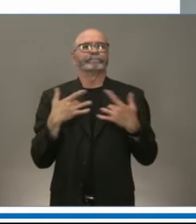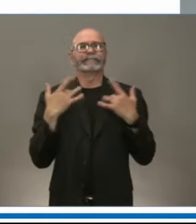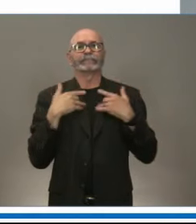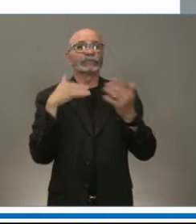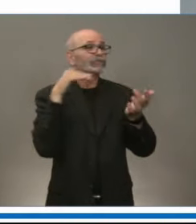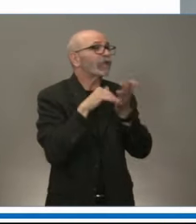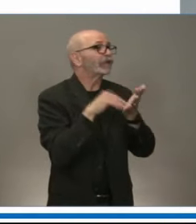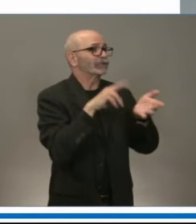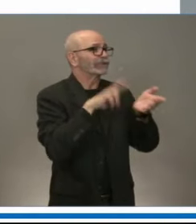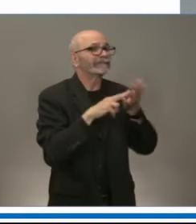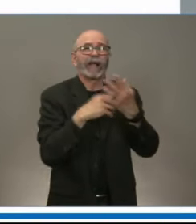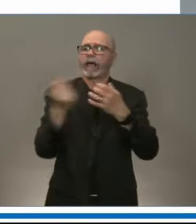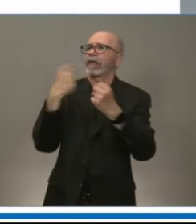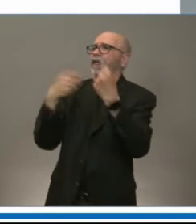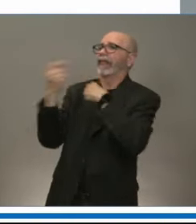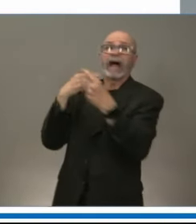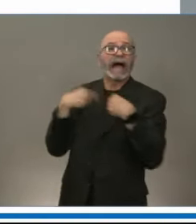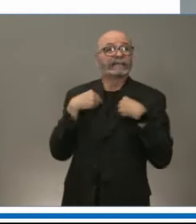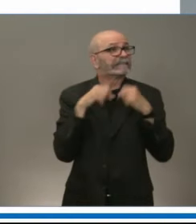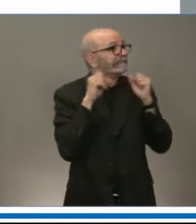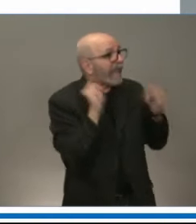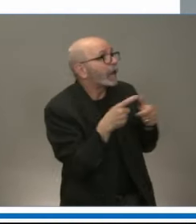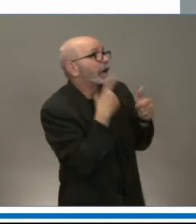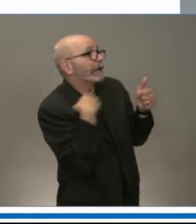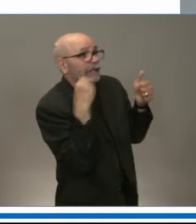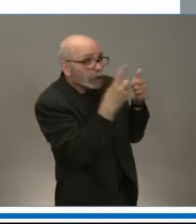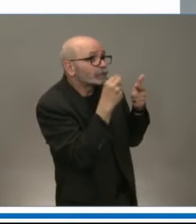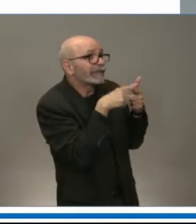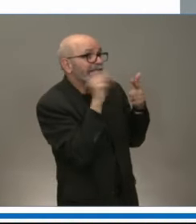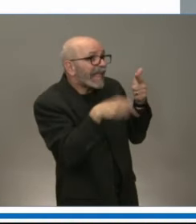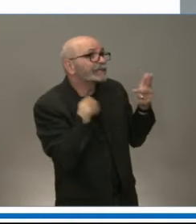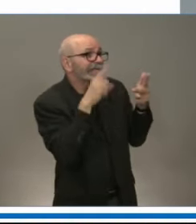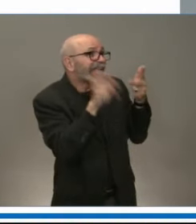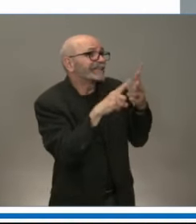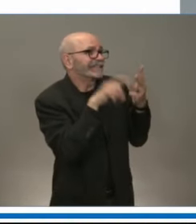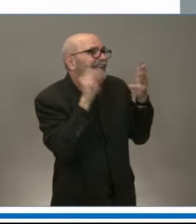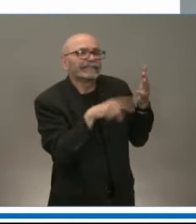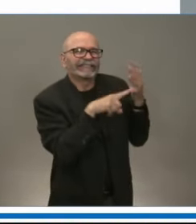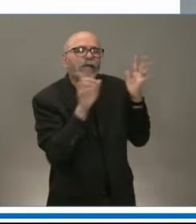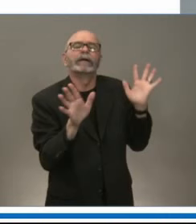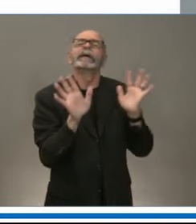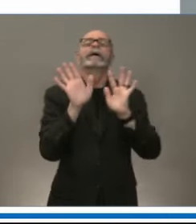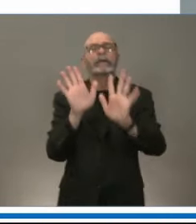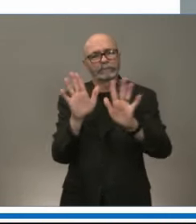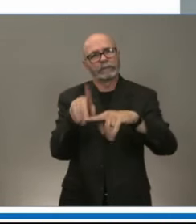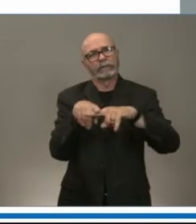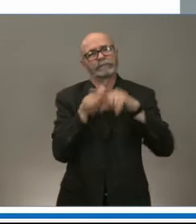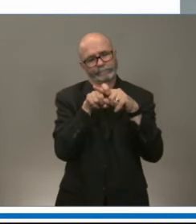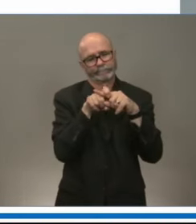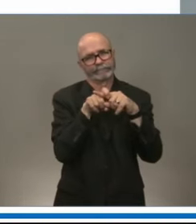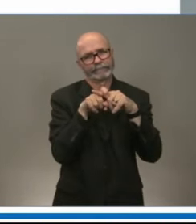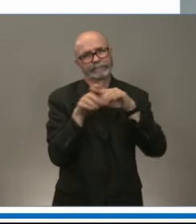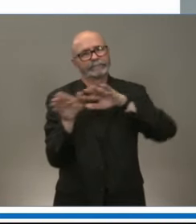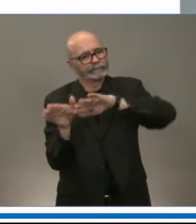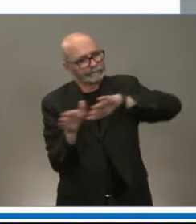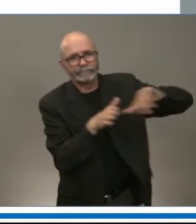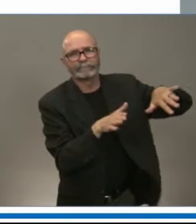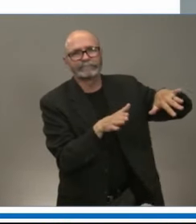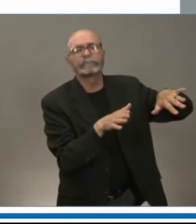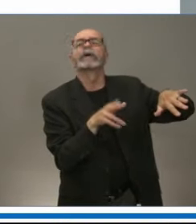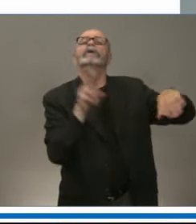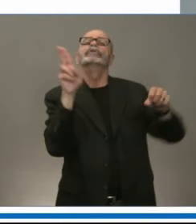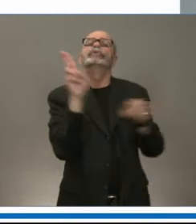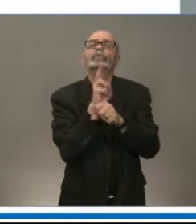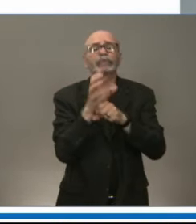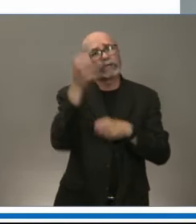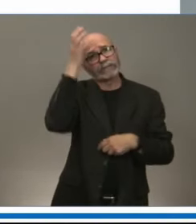this, can I do that? Stop looking for loopholes, please. Use your common sense. It may be challenging, but it's actually